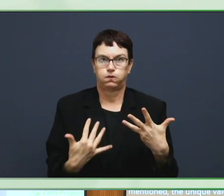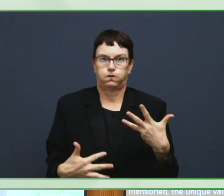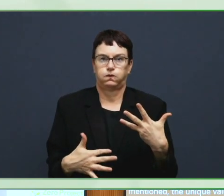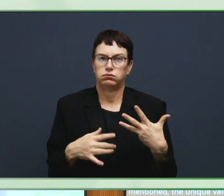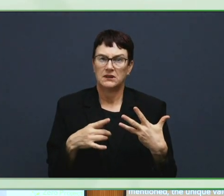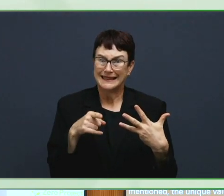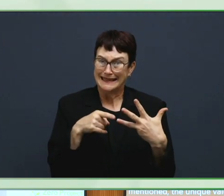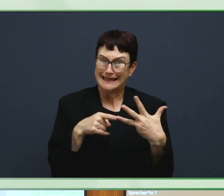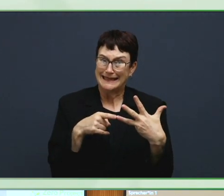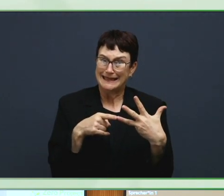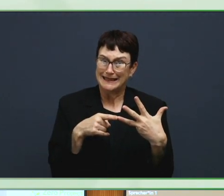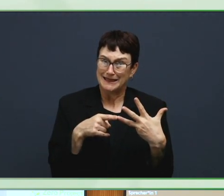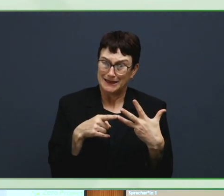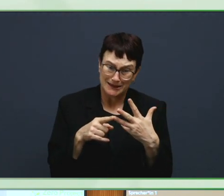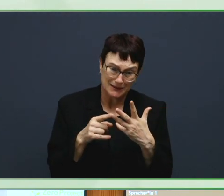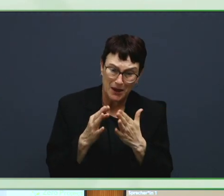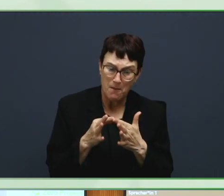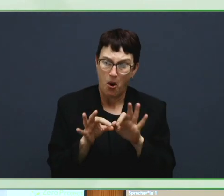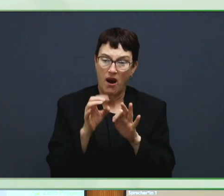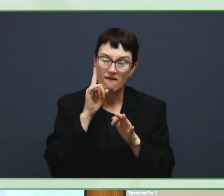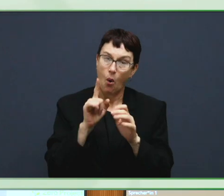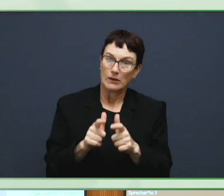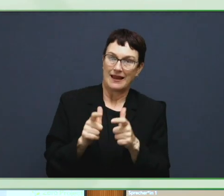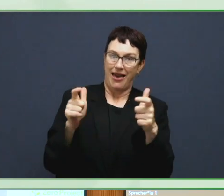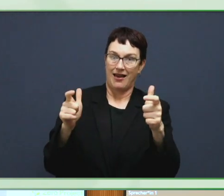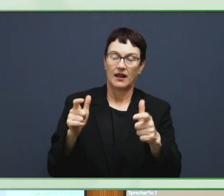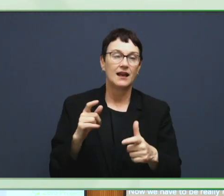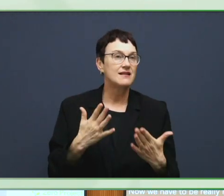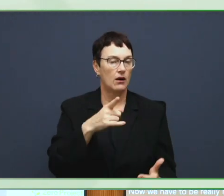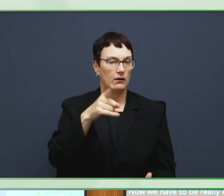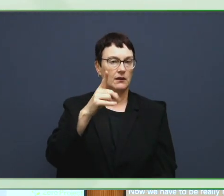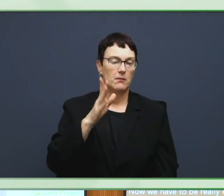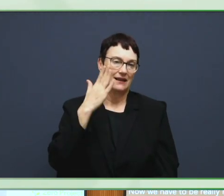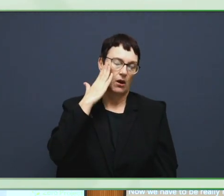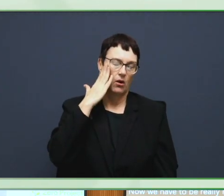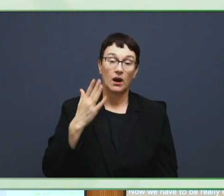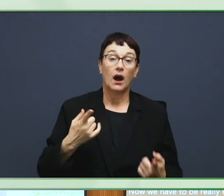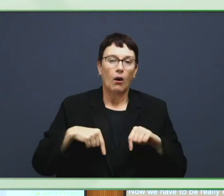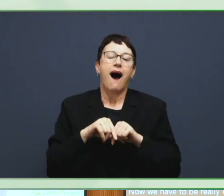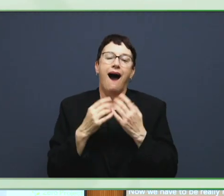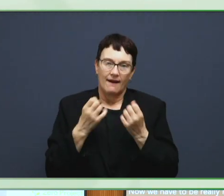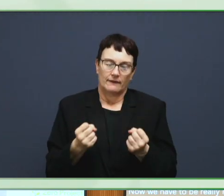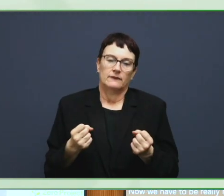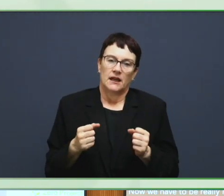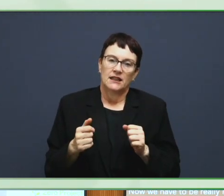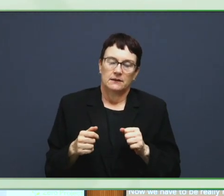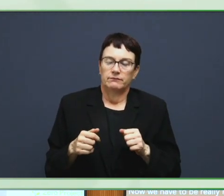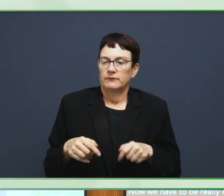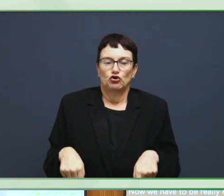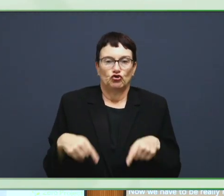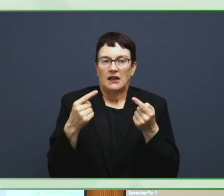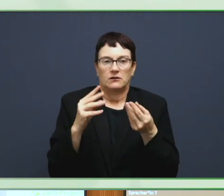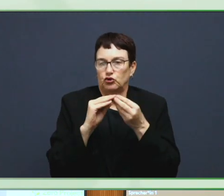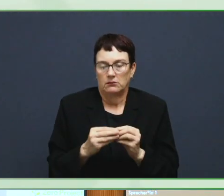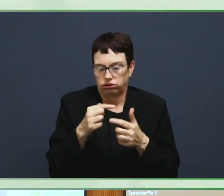honest about the fundamental challenges of our space. Number one, there is no incentive to scale in